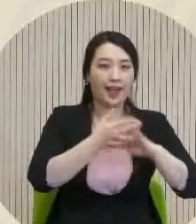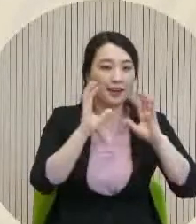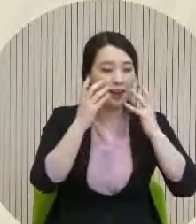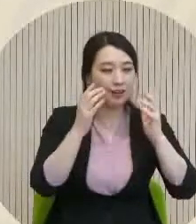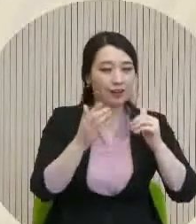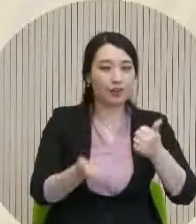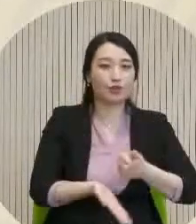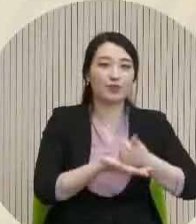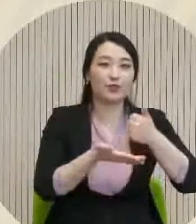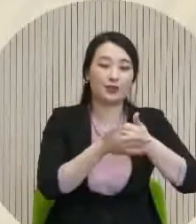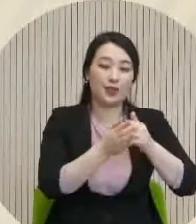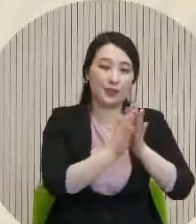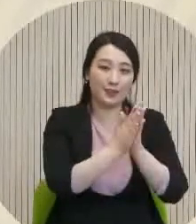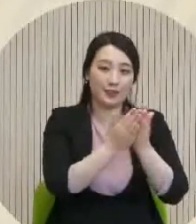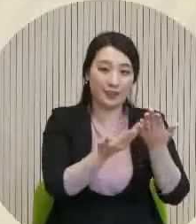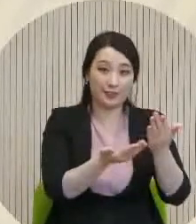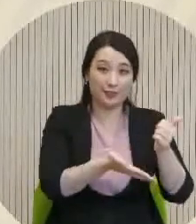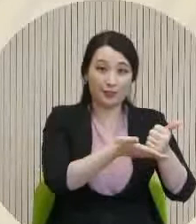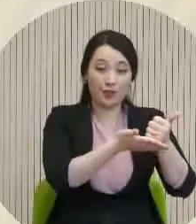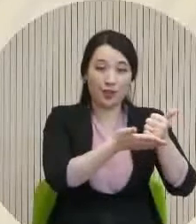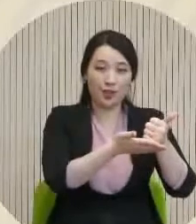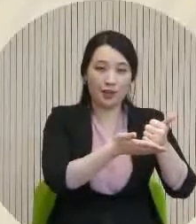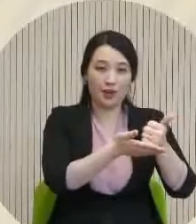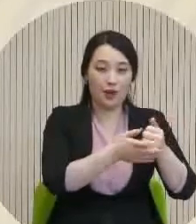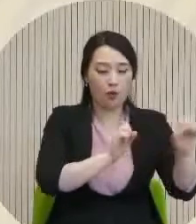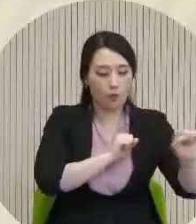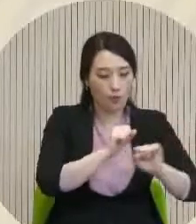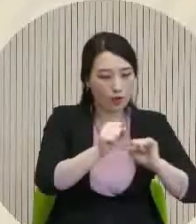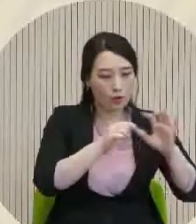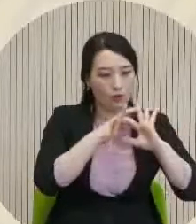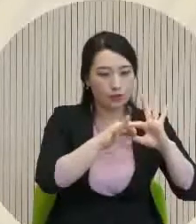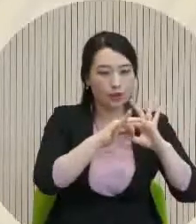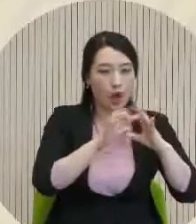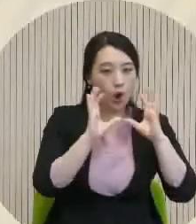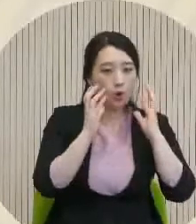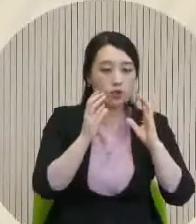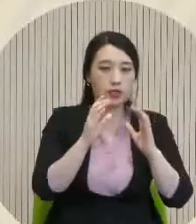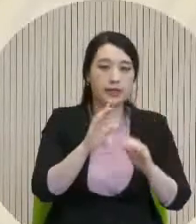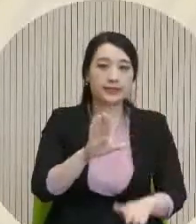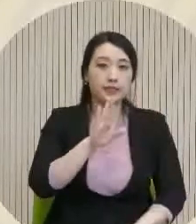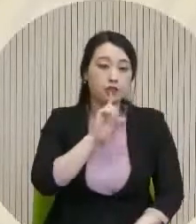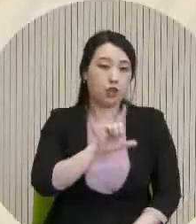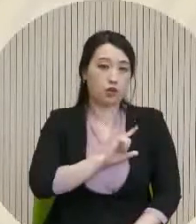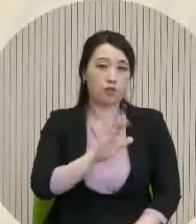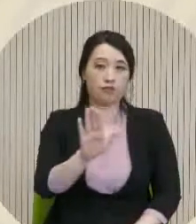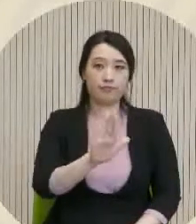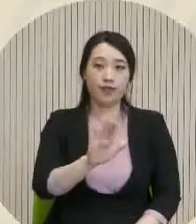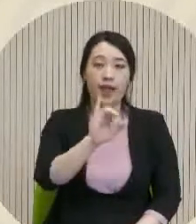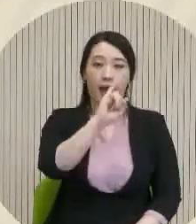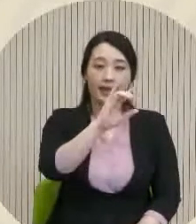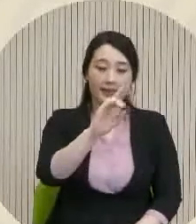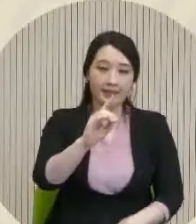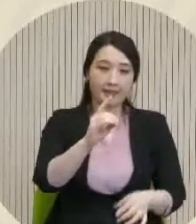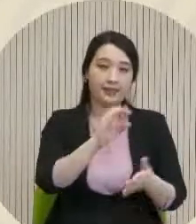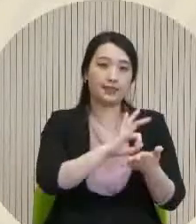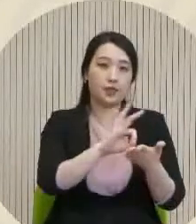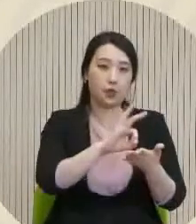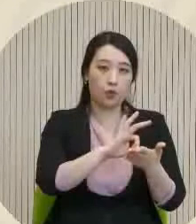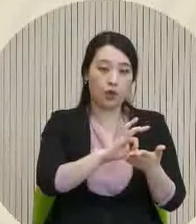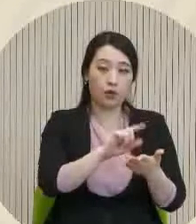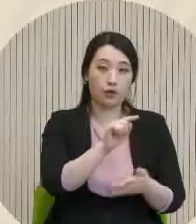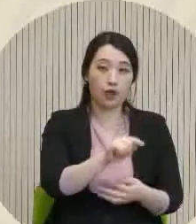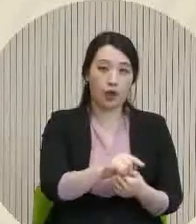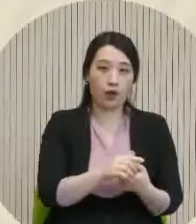activities are shared online, and this lead to recommend the books to